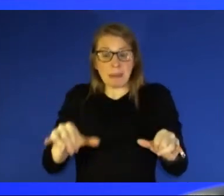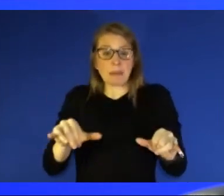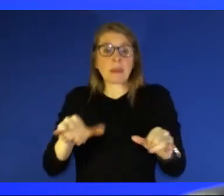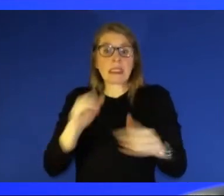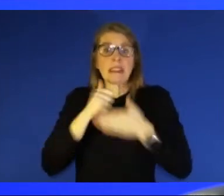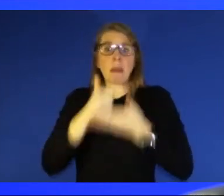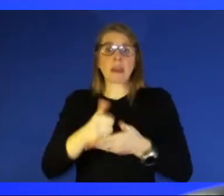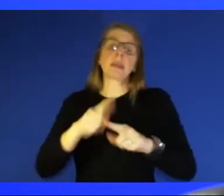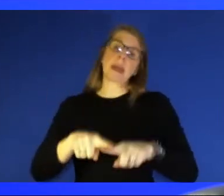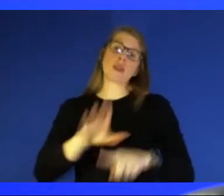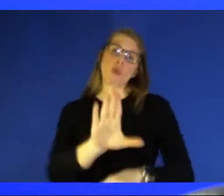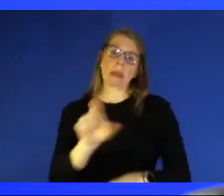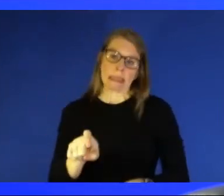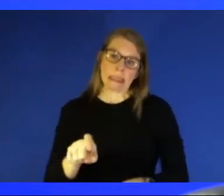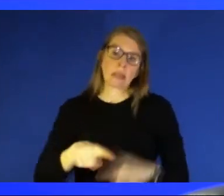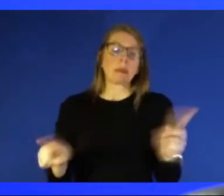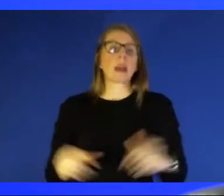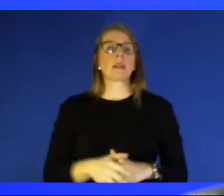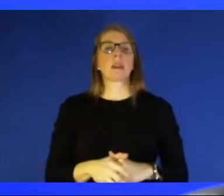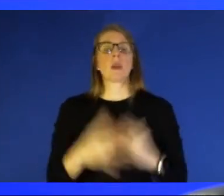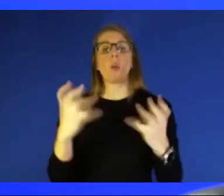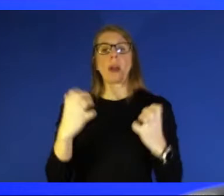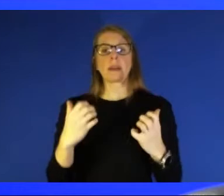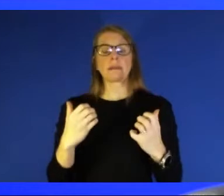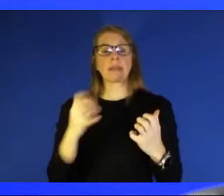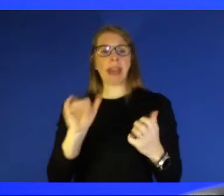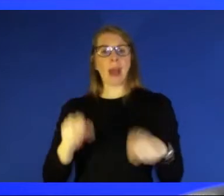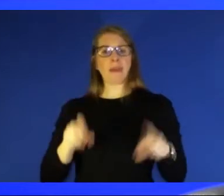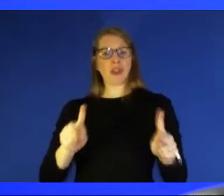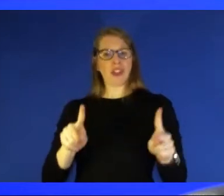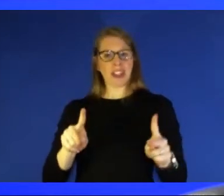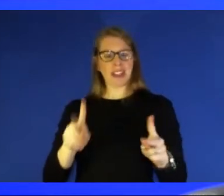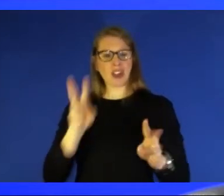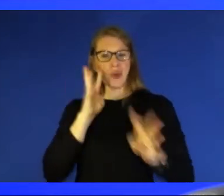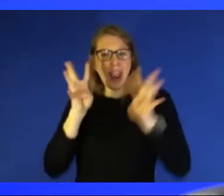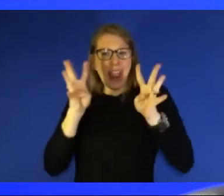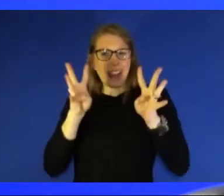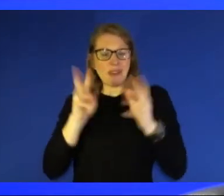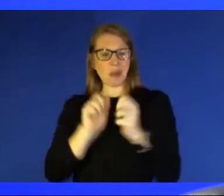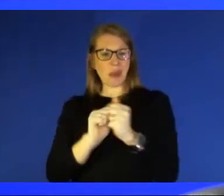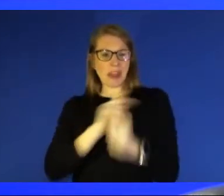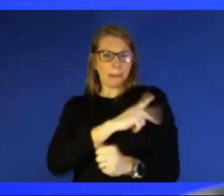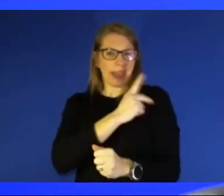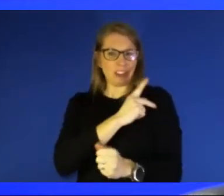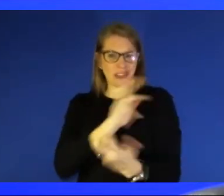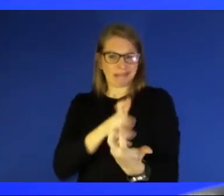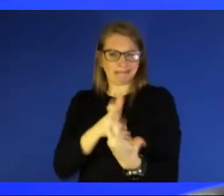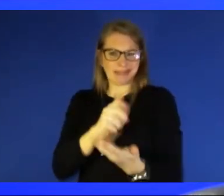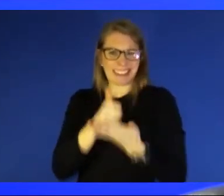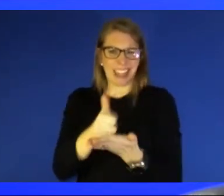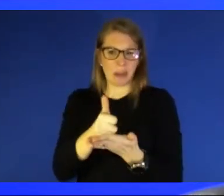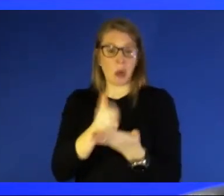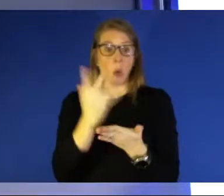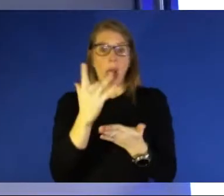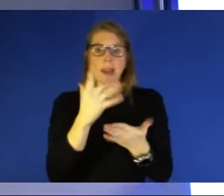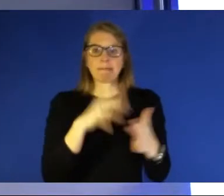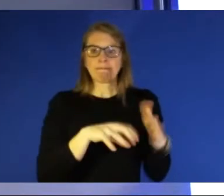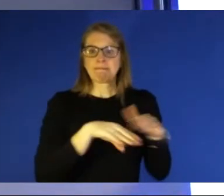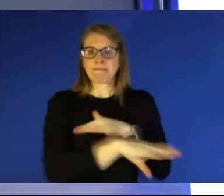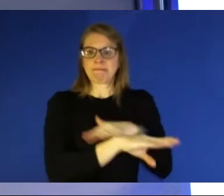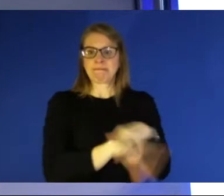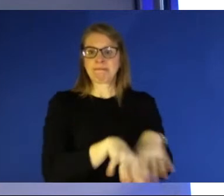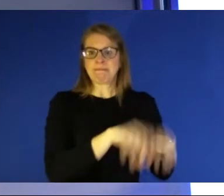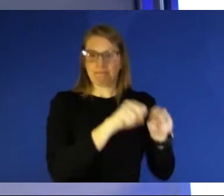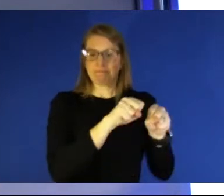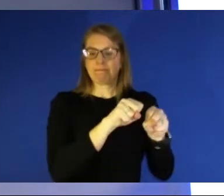definitely want to be able to have that opportunity to be creative with those patients and really make sure that they have the access to care that they need. Finding the right health